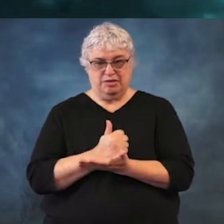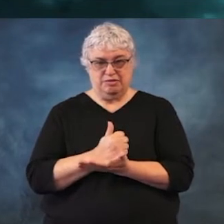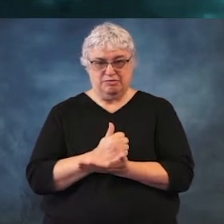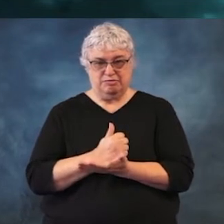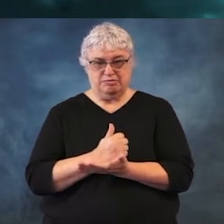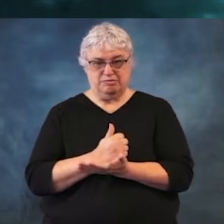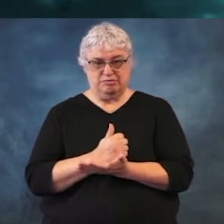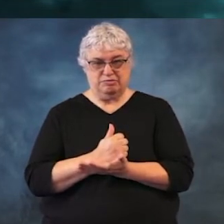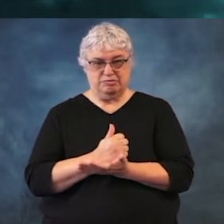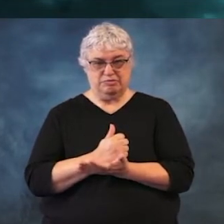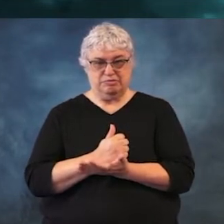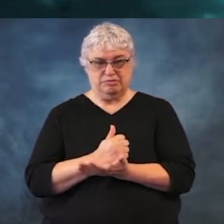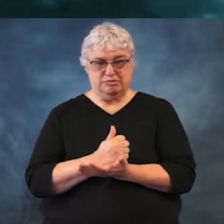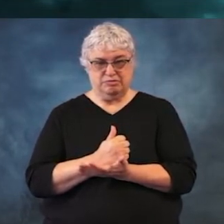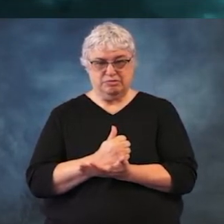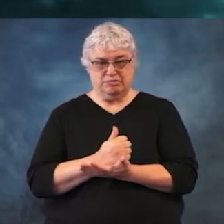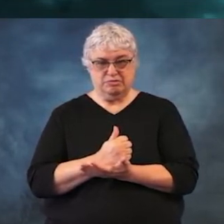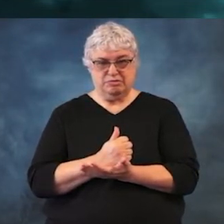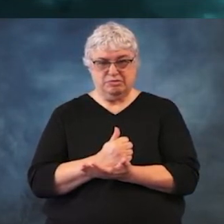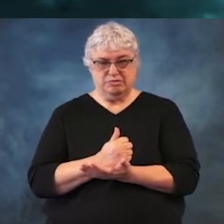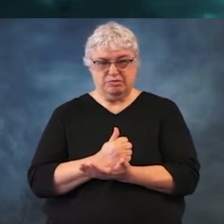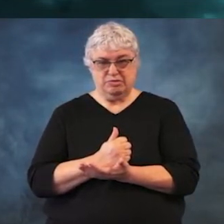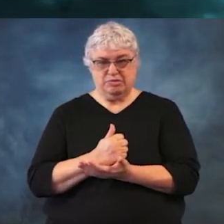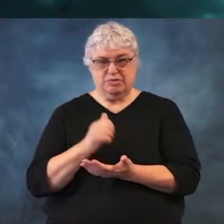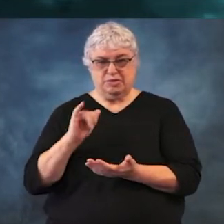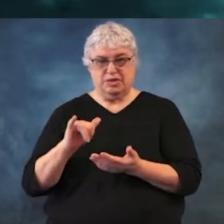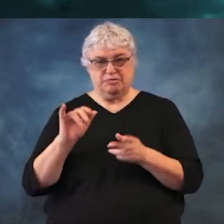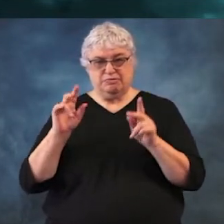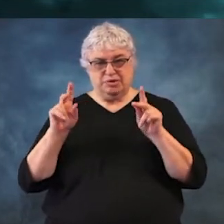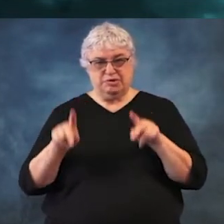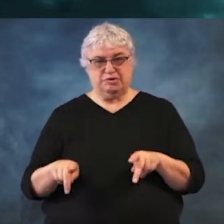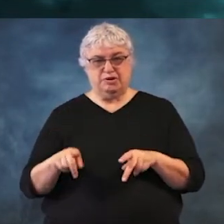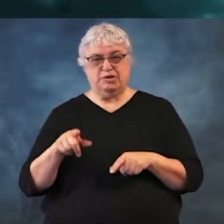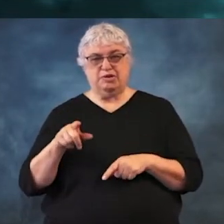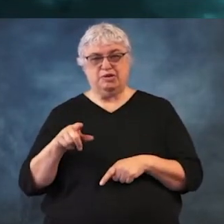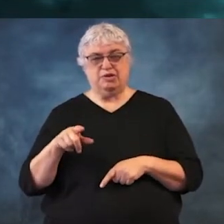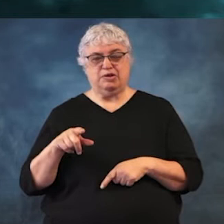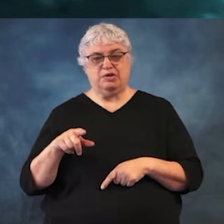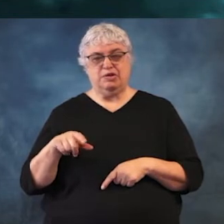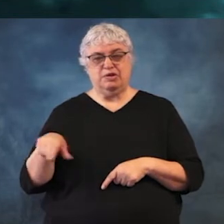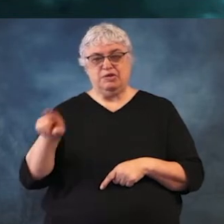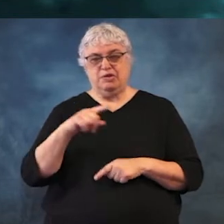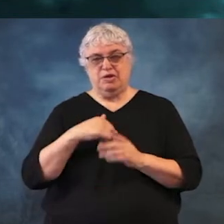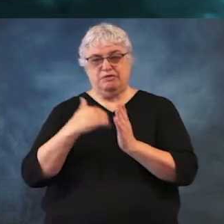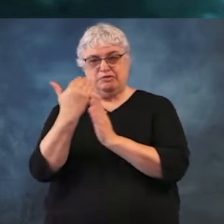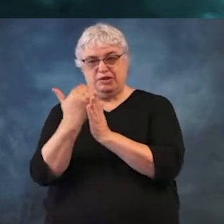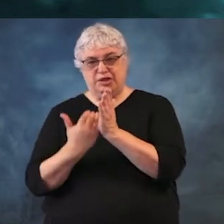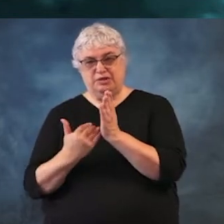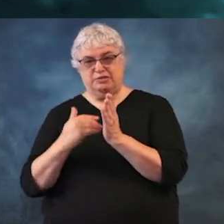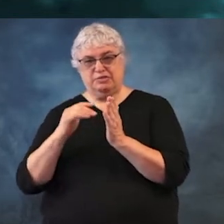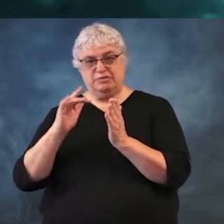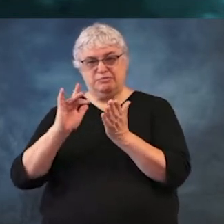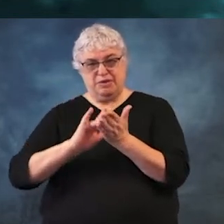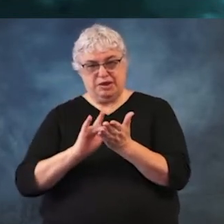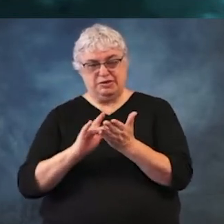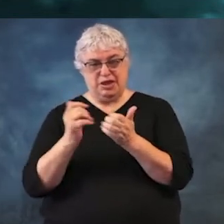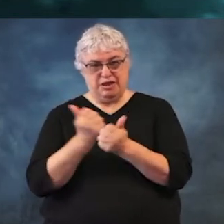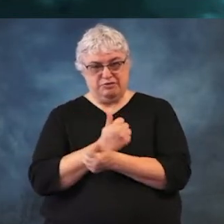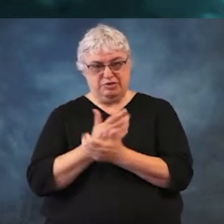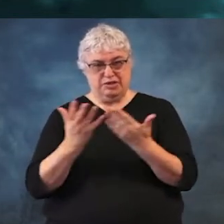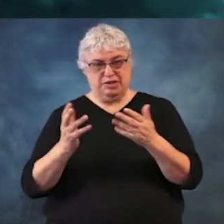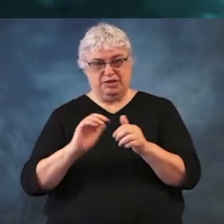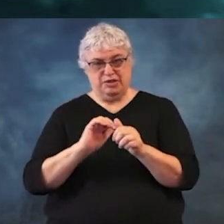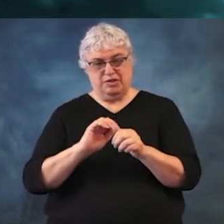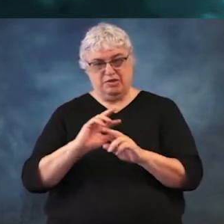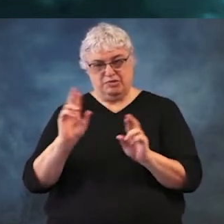that individual that individual, whoever it is, make sure you have a list of all your meds and everything that